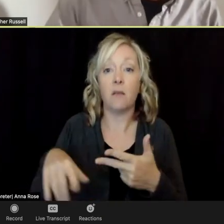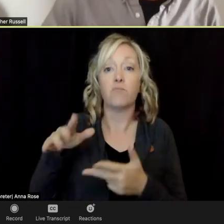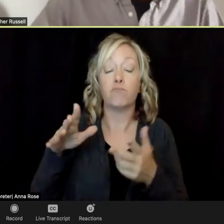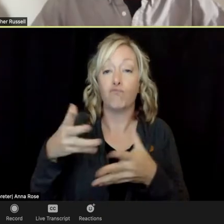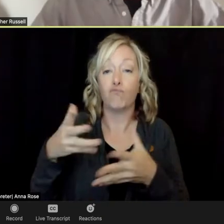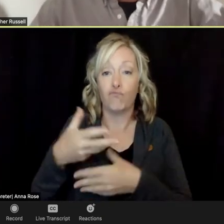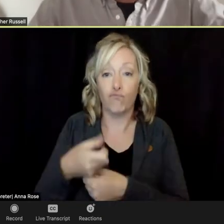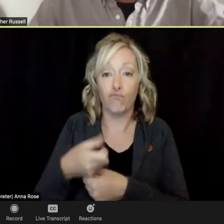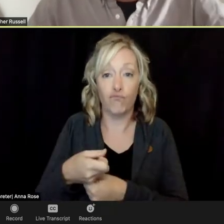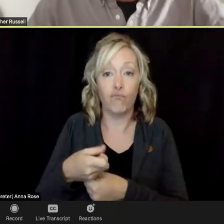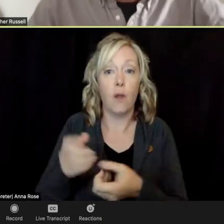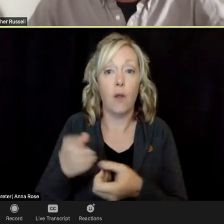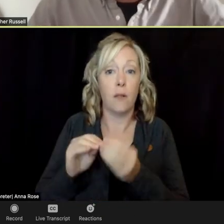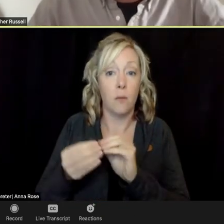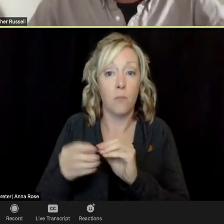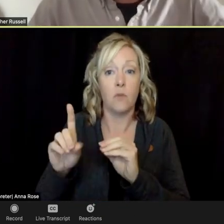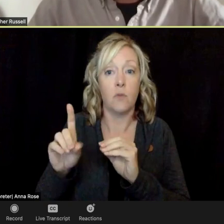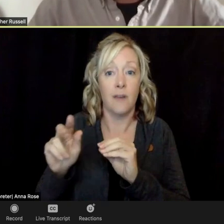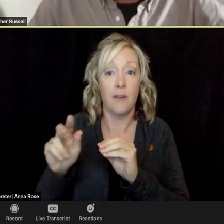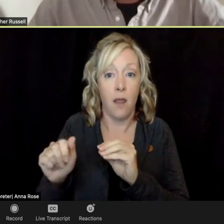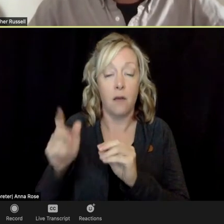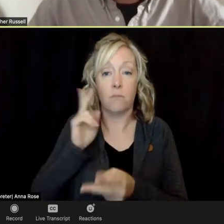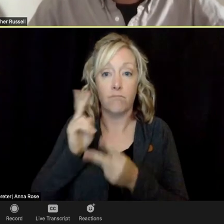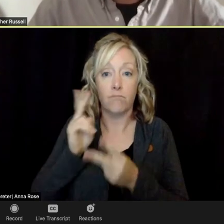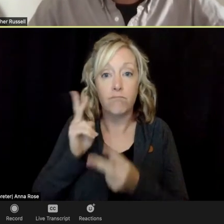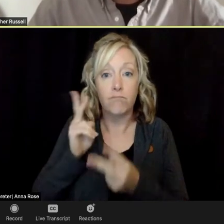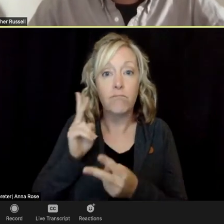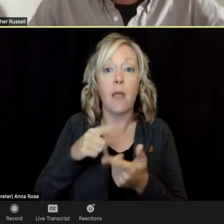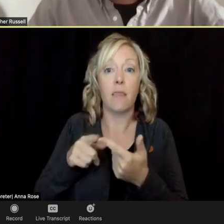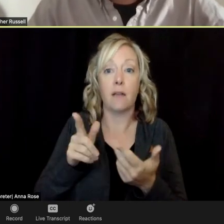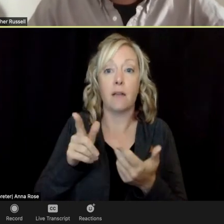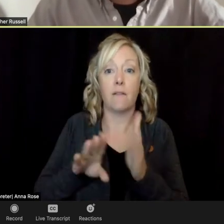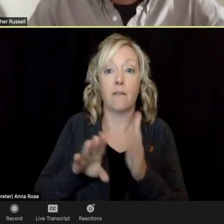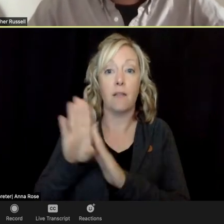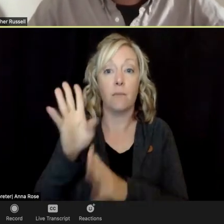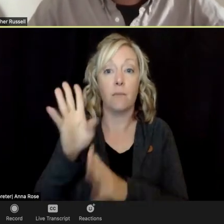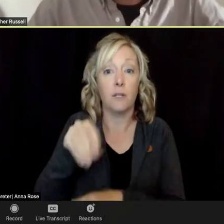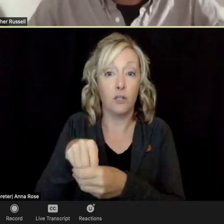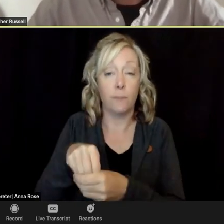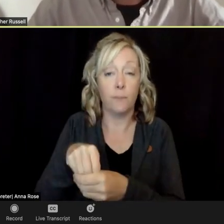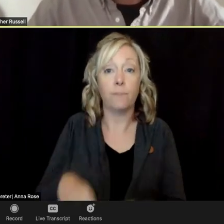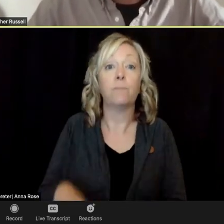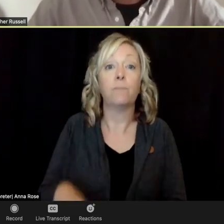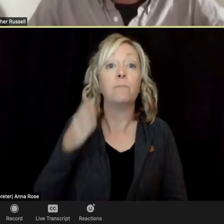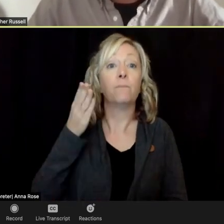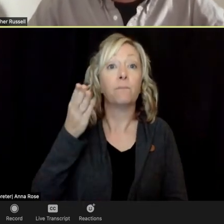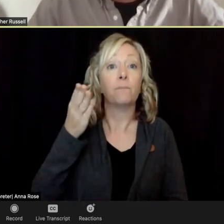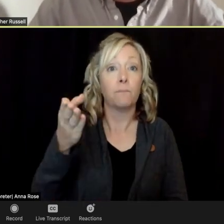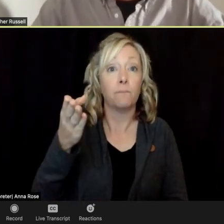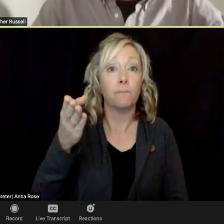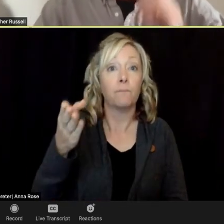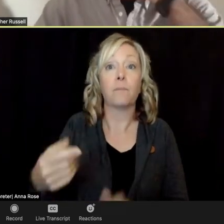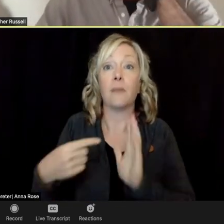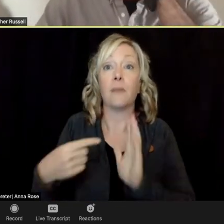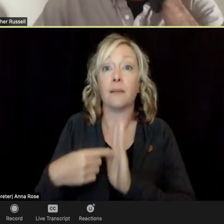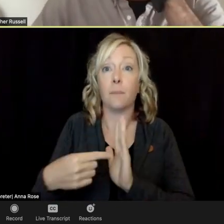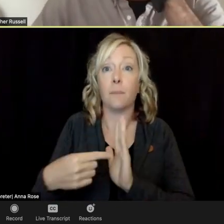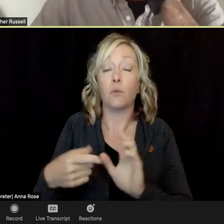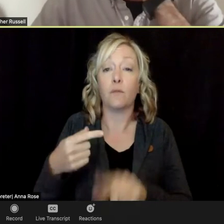intervention. So here's some examples from the TSBVI website, from some of the stuff they did in the